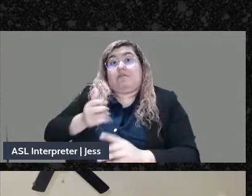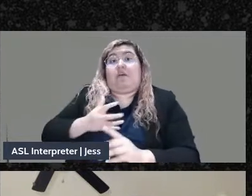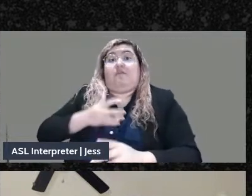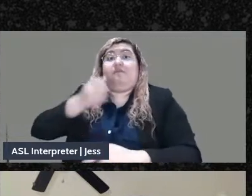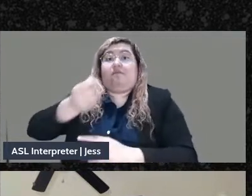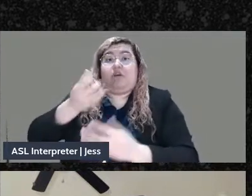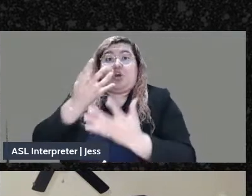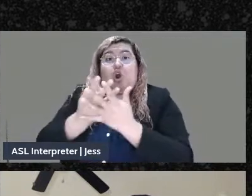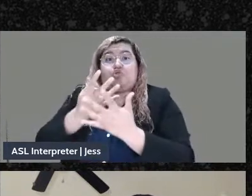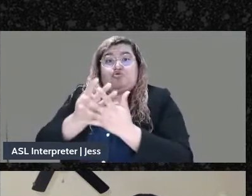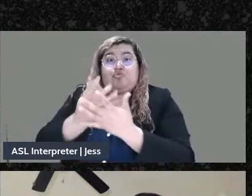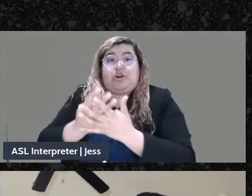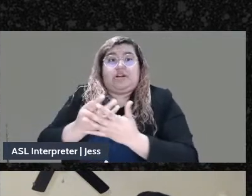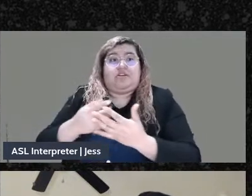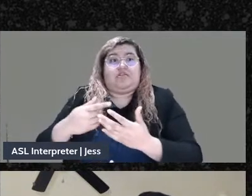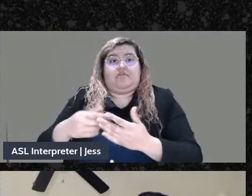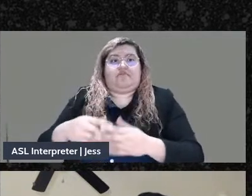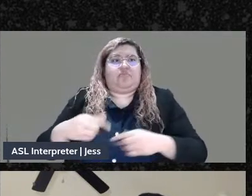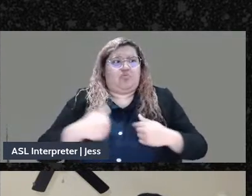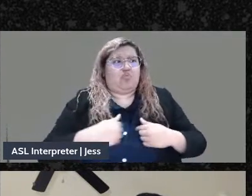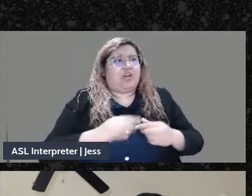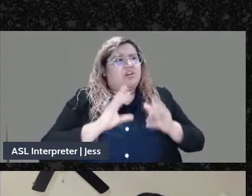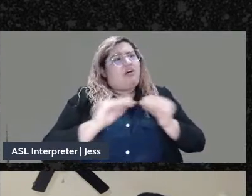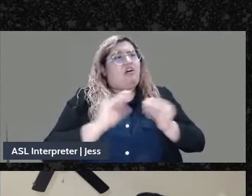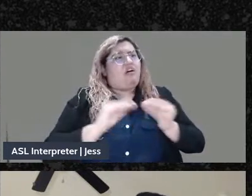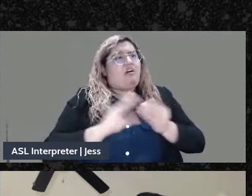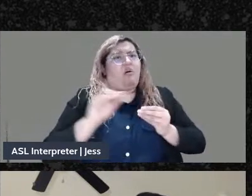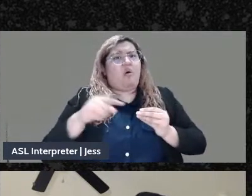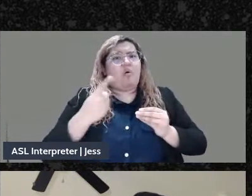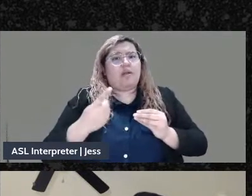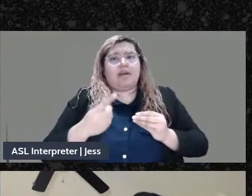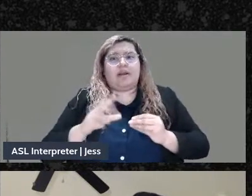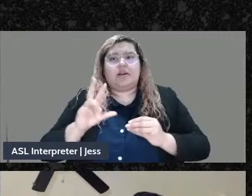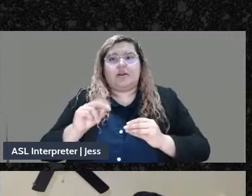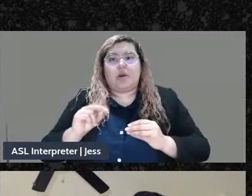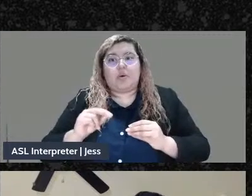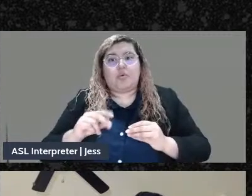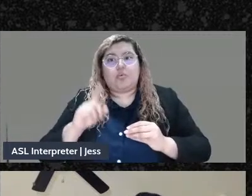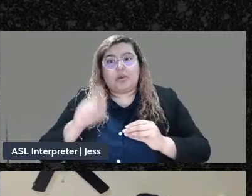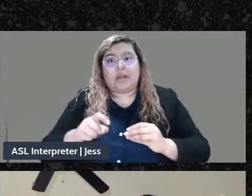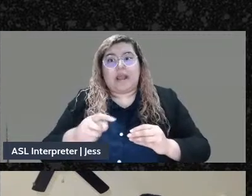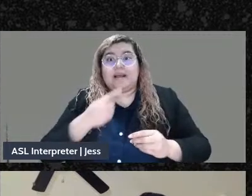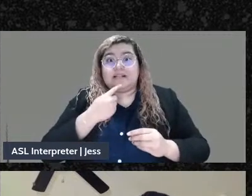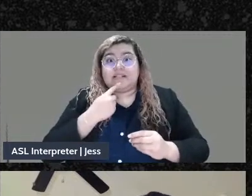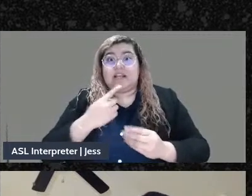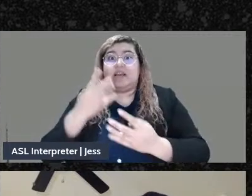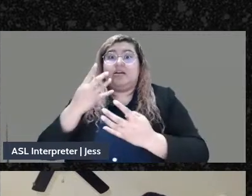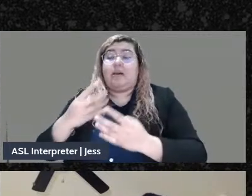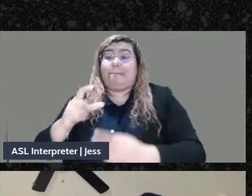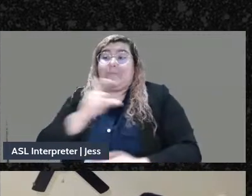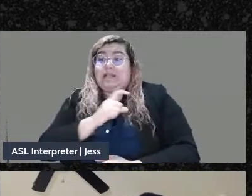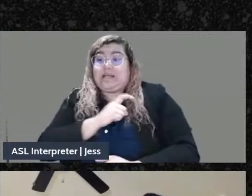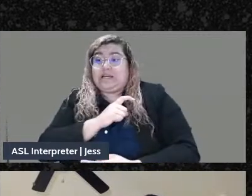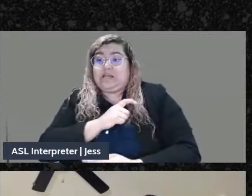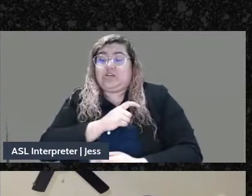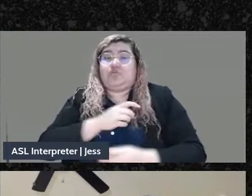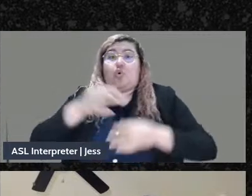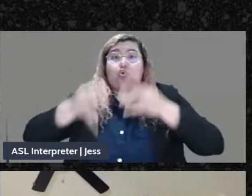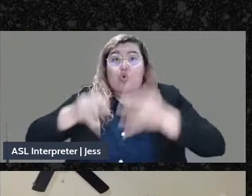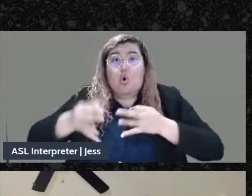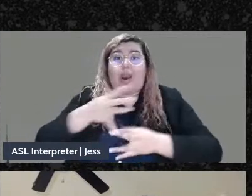who were like, we can't just say defund the police. It has to be like courts and cages, right? So we're talking about juvenile